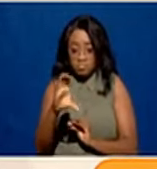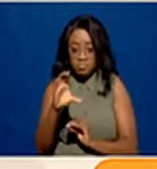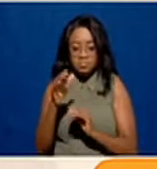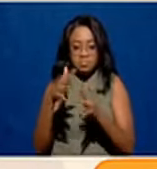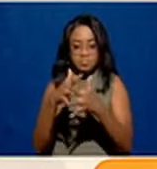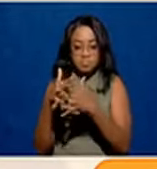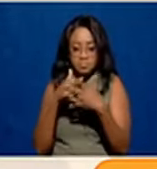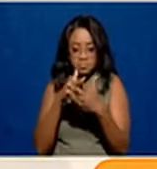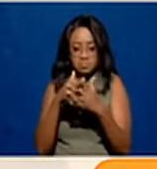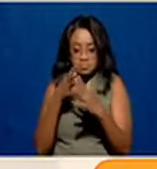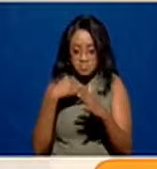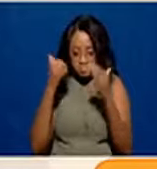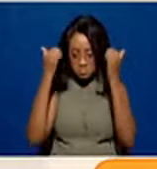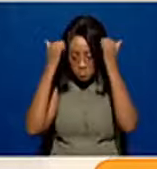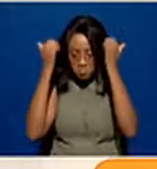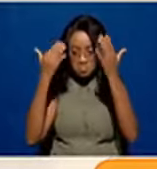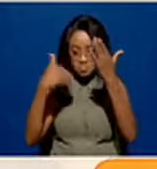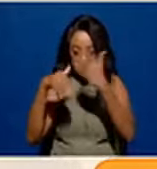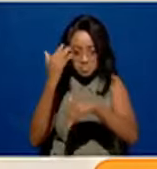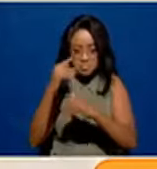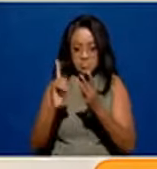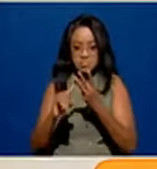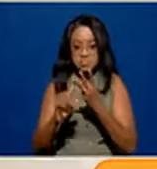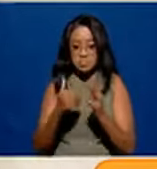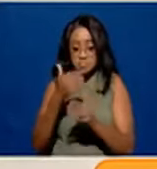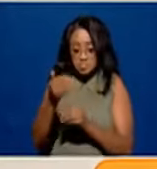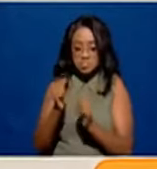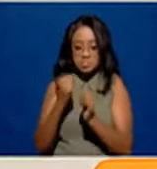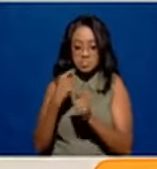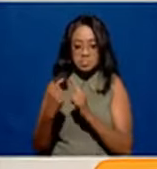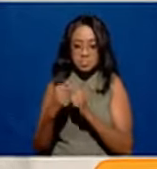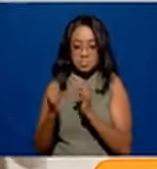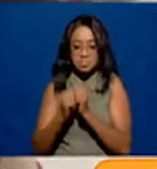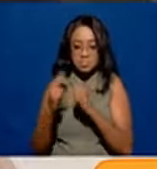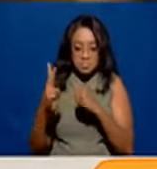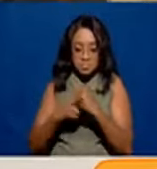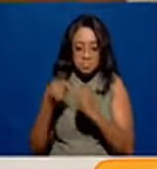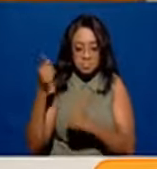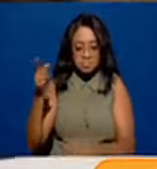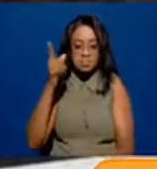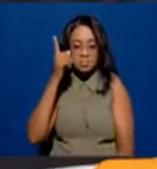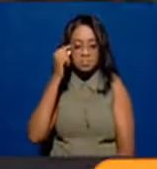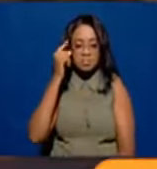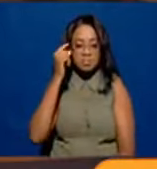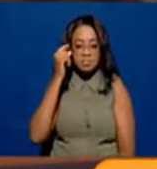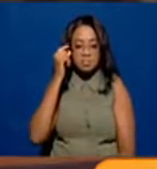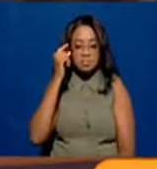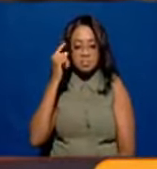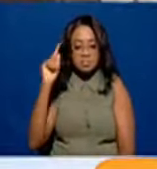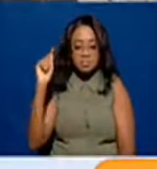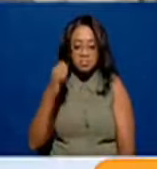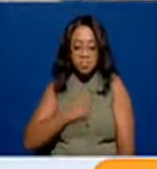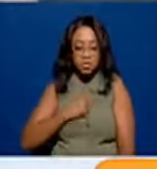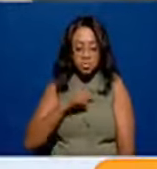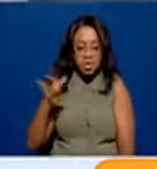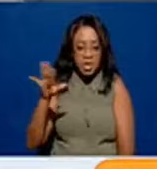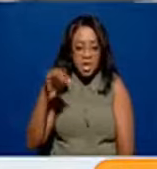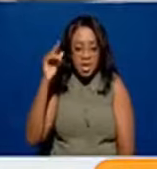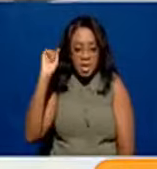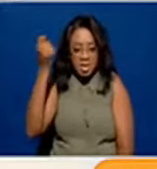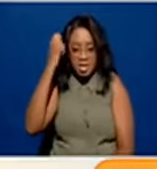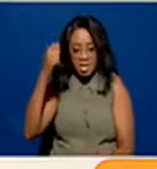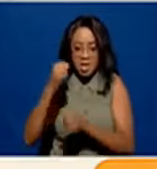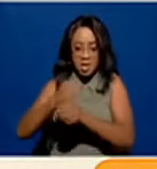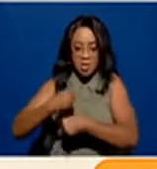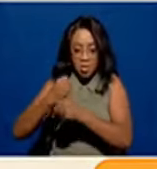for specialization before spending some 17 years at Nkoroi Parish, Ngong Diocese in Kenya. He returned to